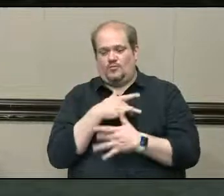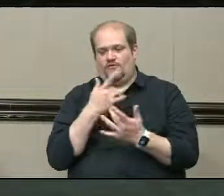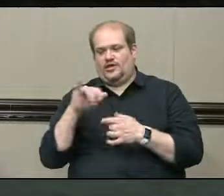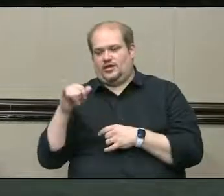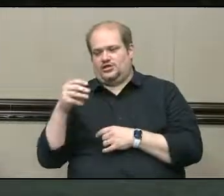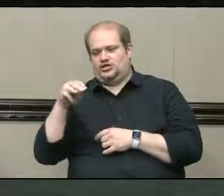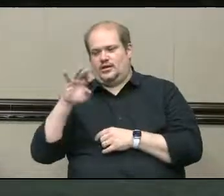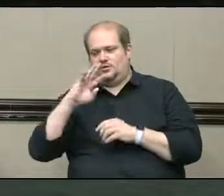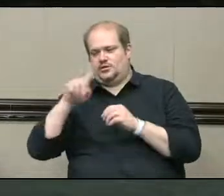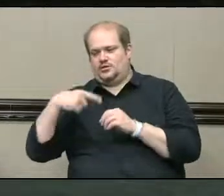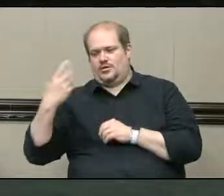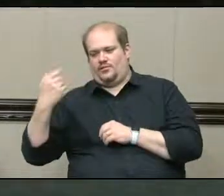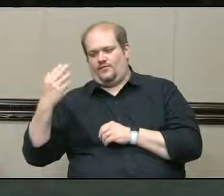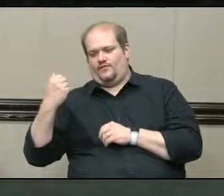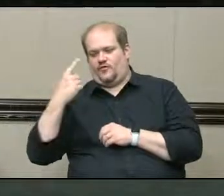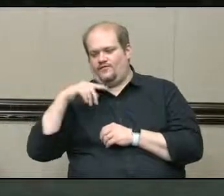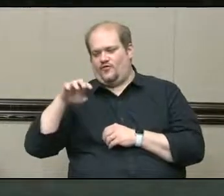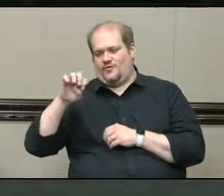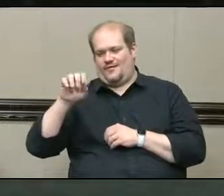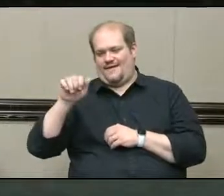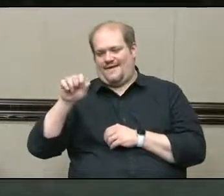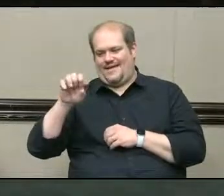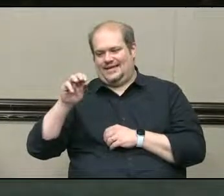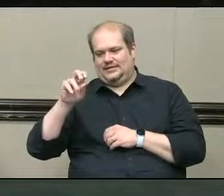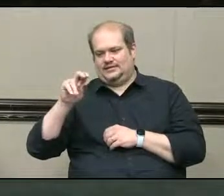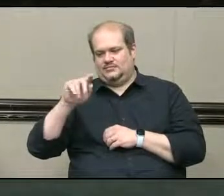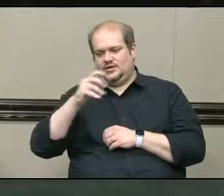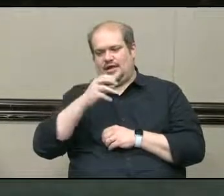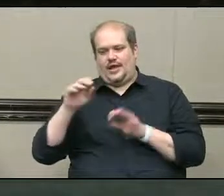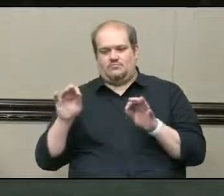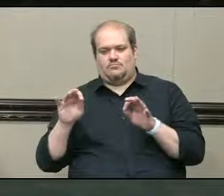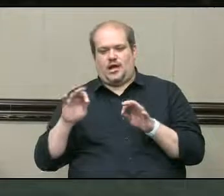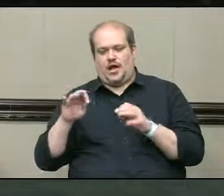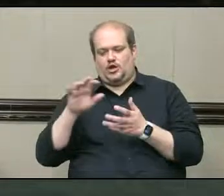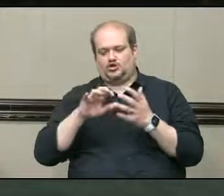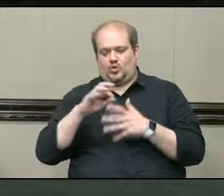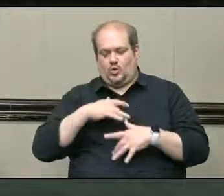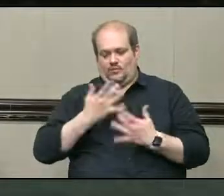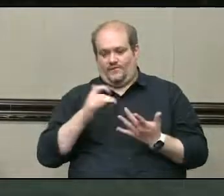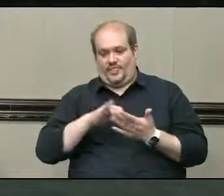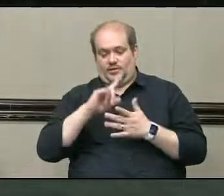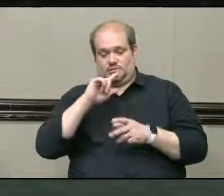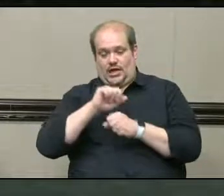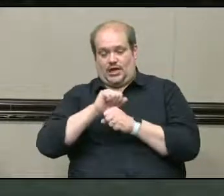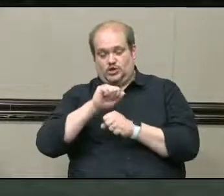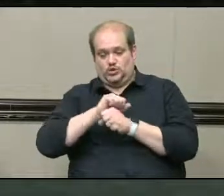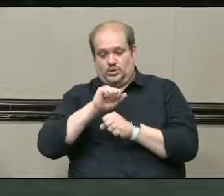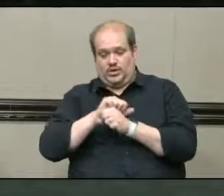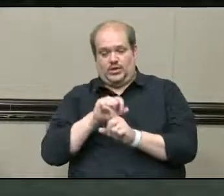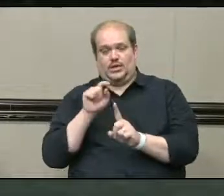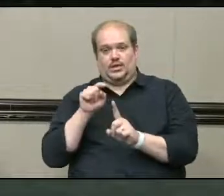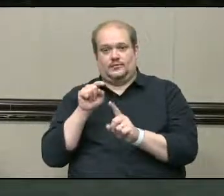to earlier, for easements and our minor storm event, that actually